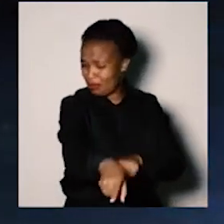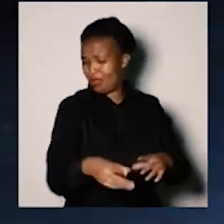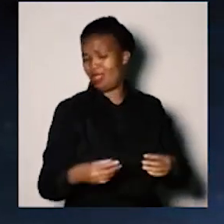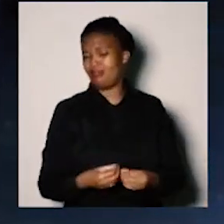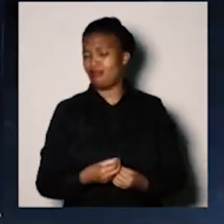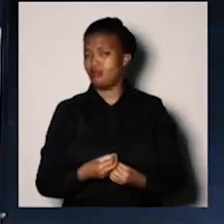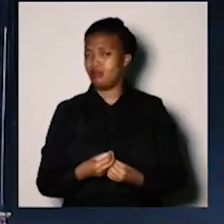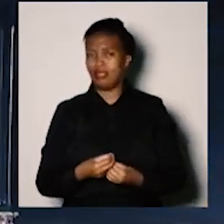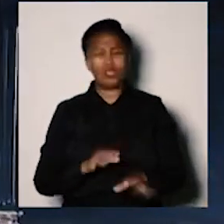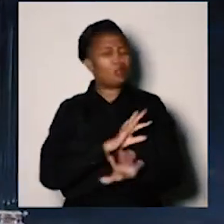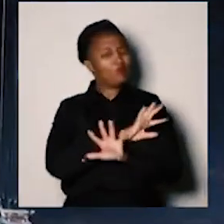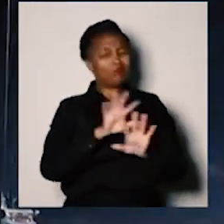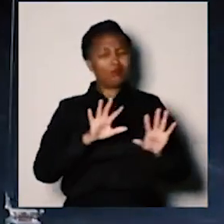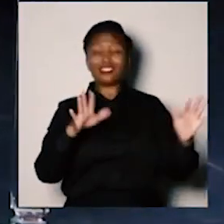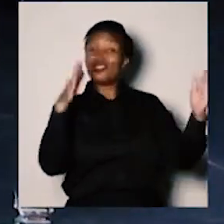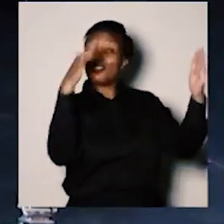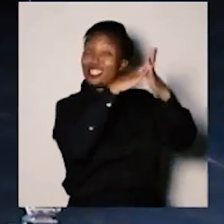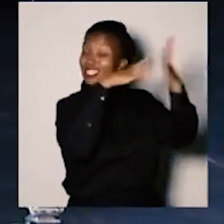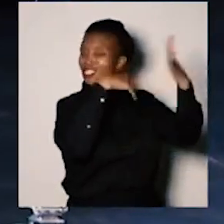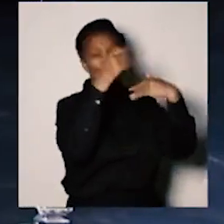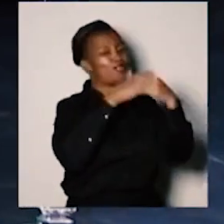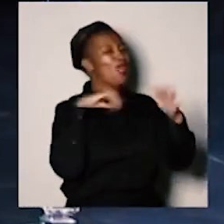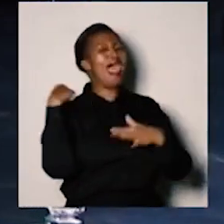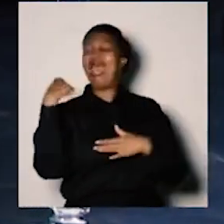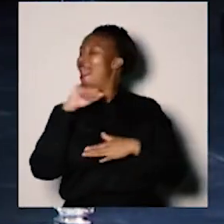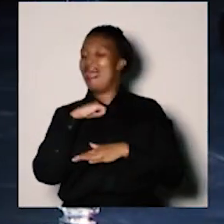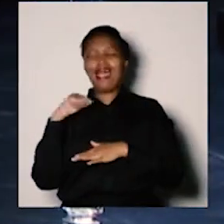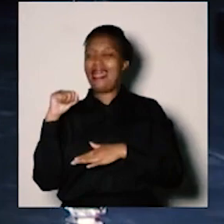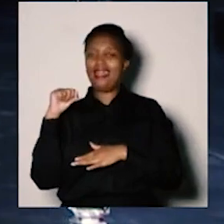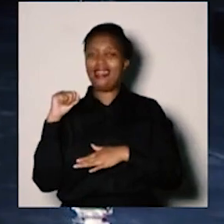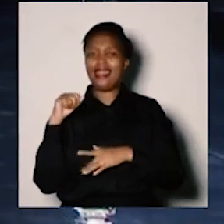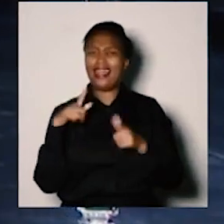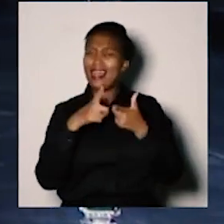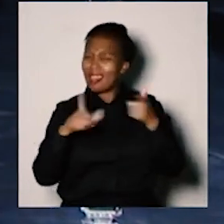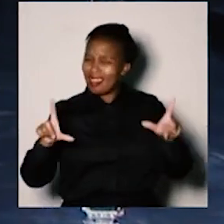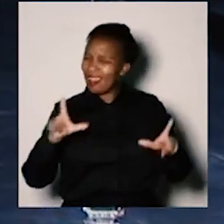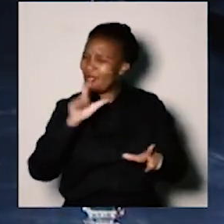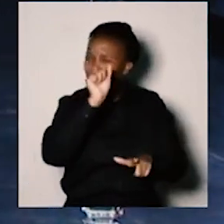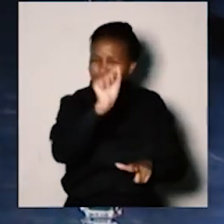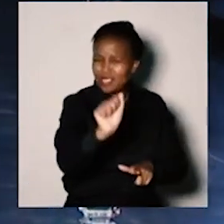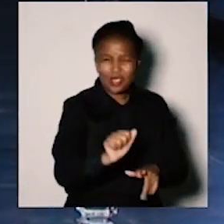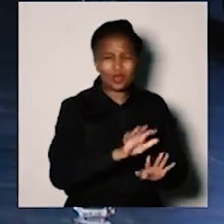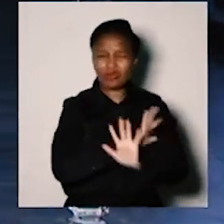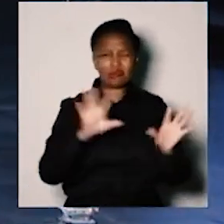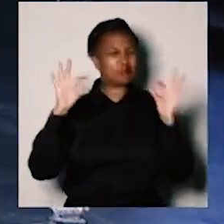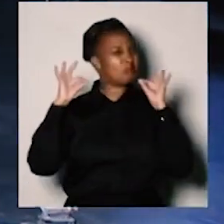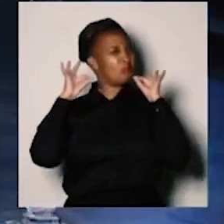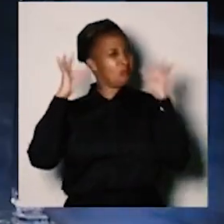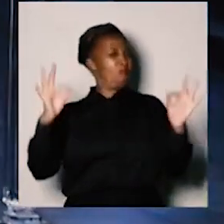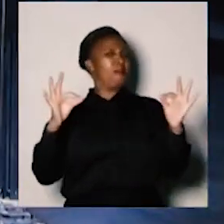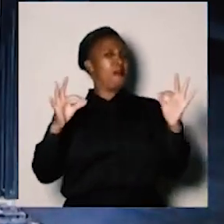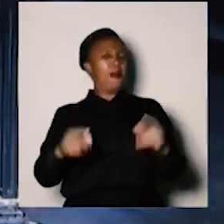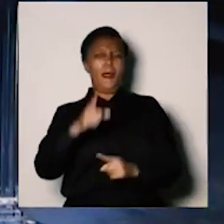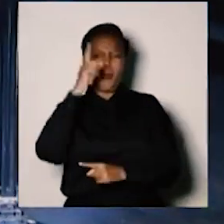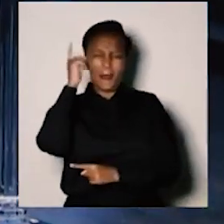It was not in a church building. He wasn't speaking proper language, Nashaya Stamto. But I knew as he spoke